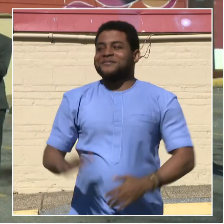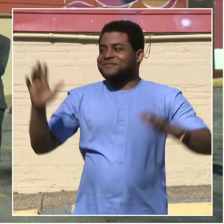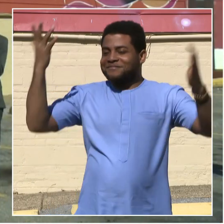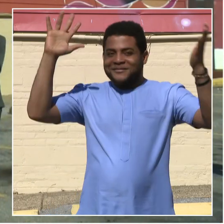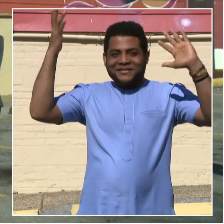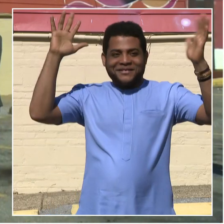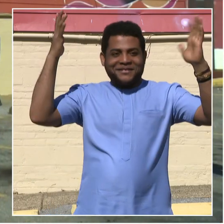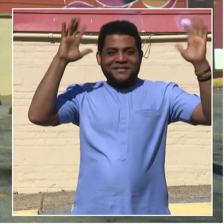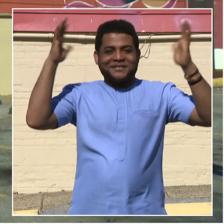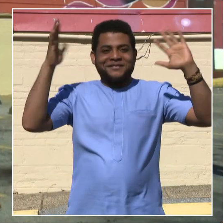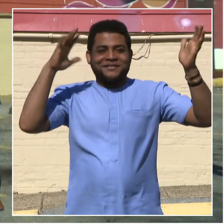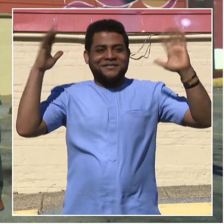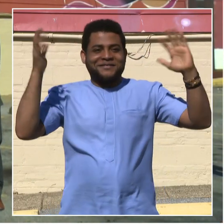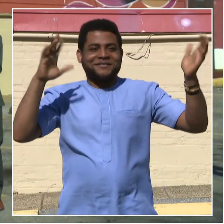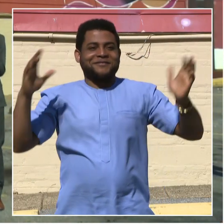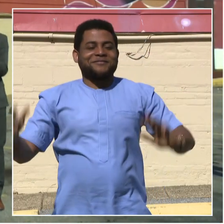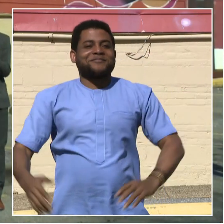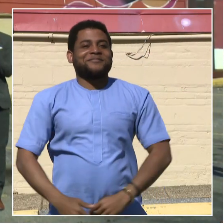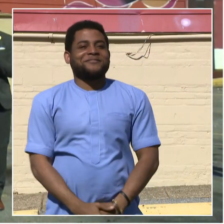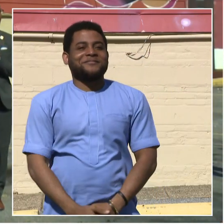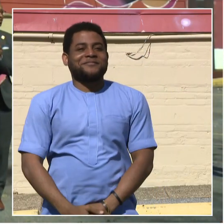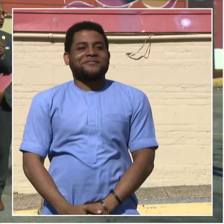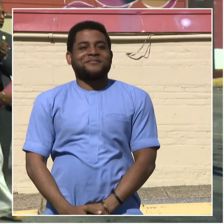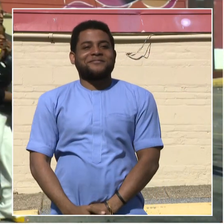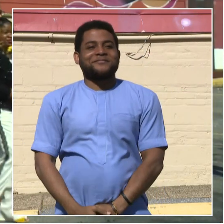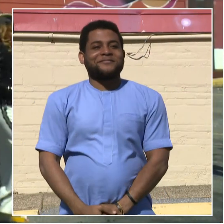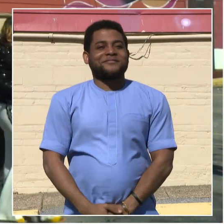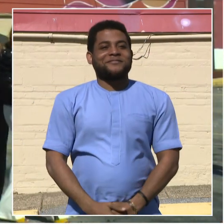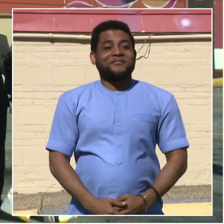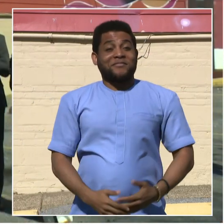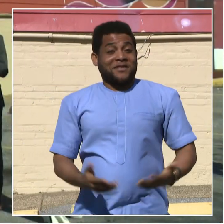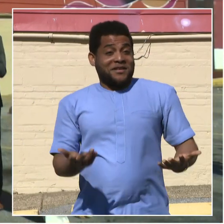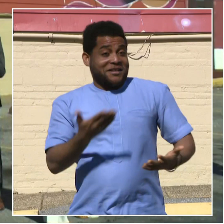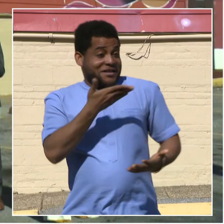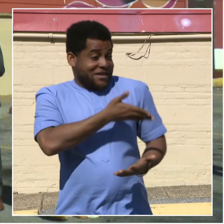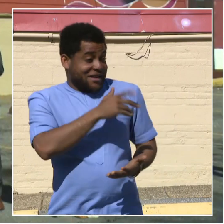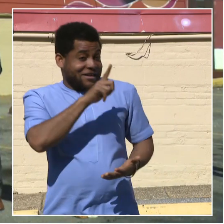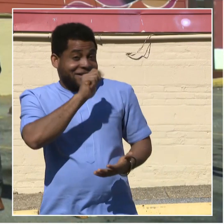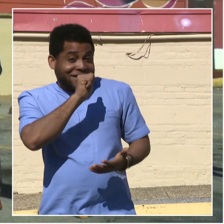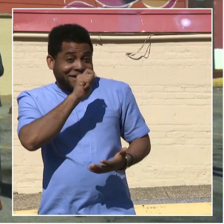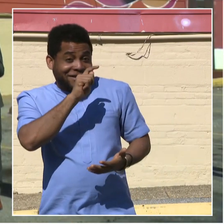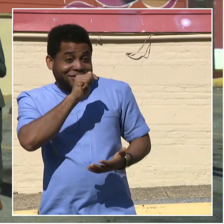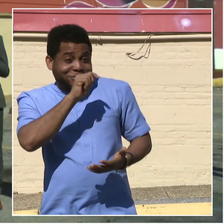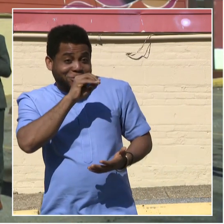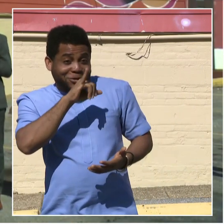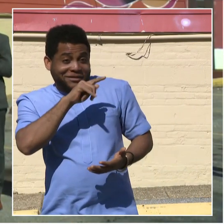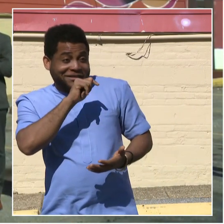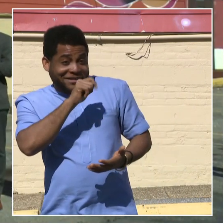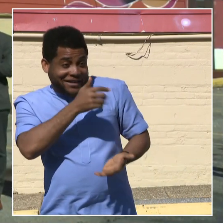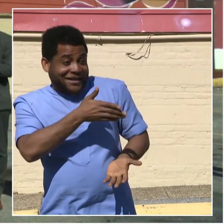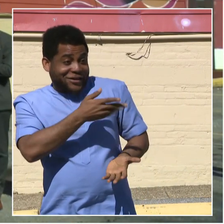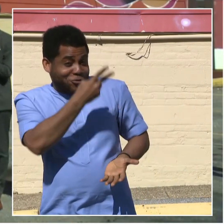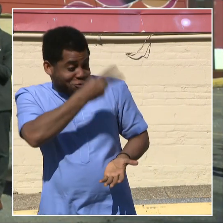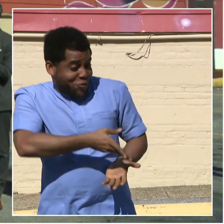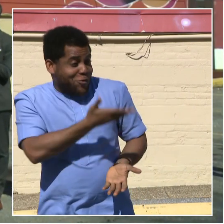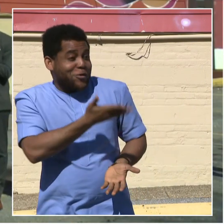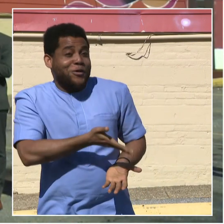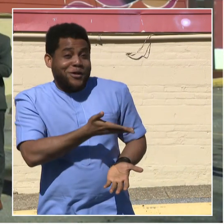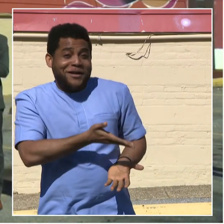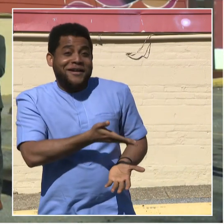Thank you. Look at LaToya Lyles. Look at that.